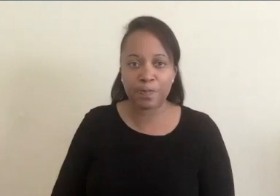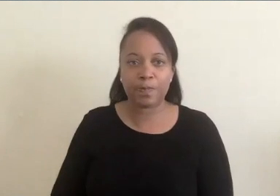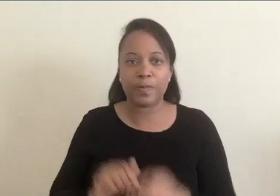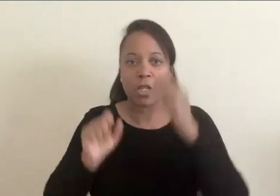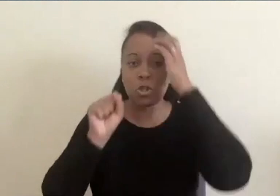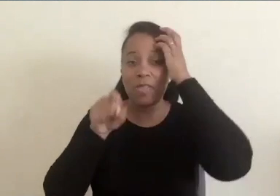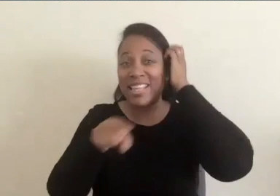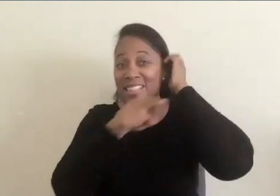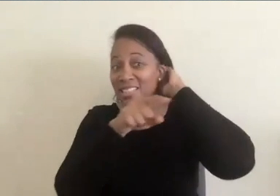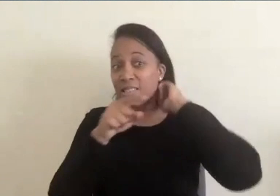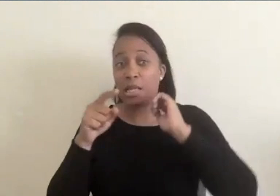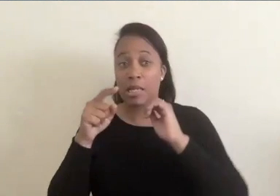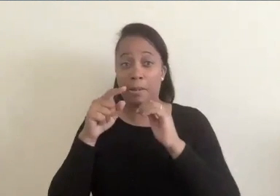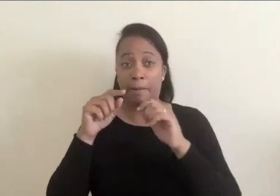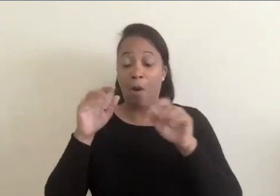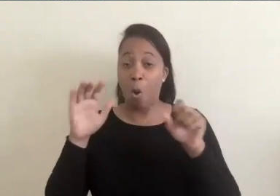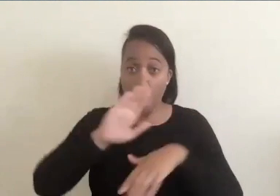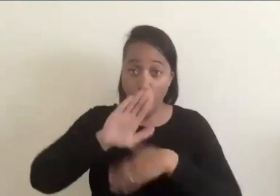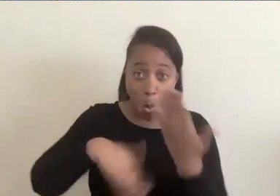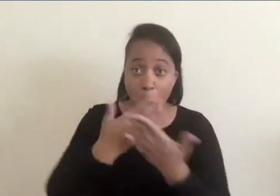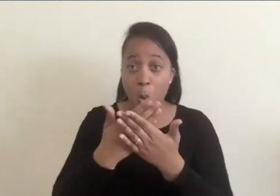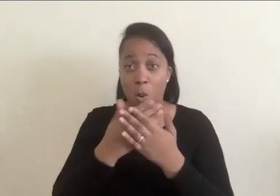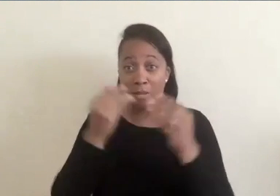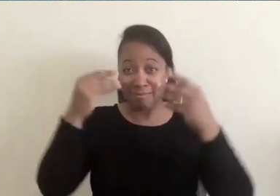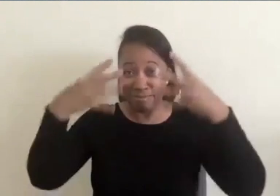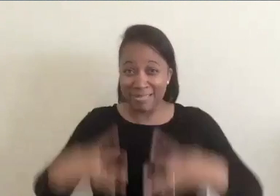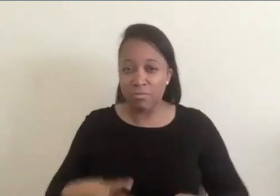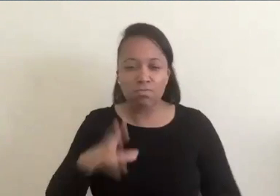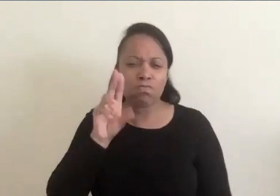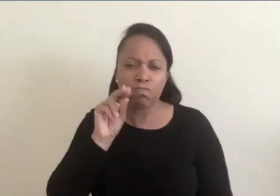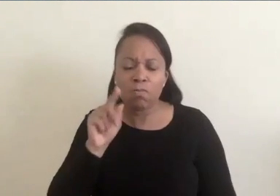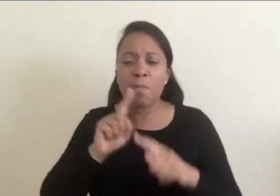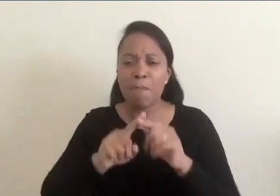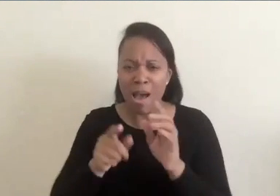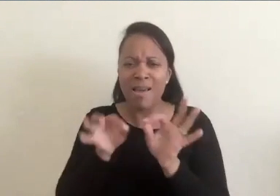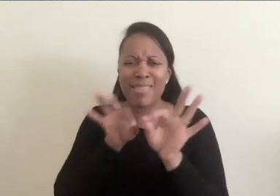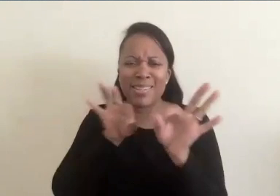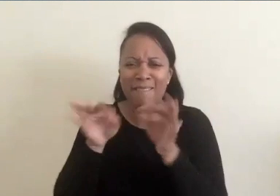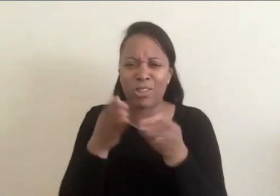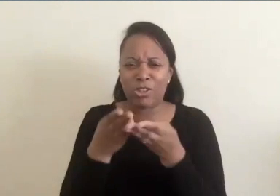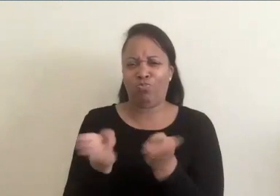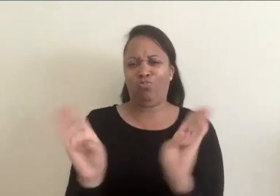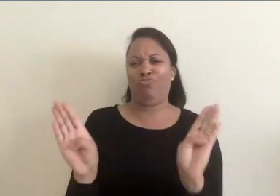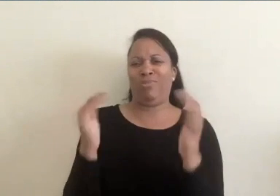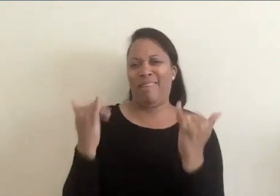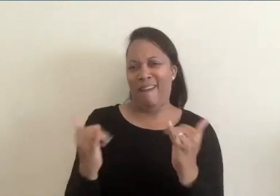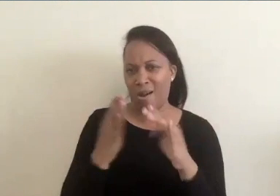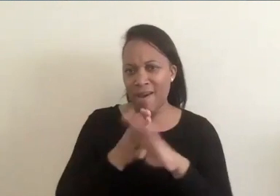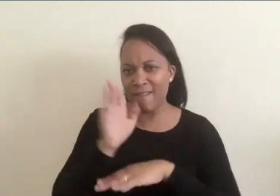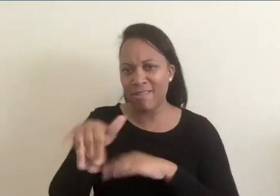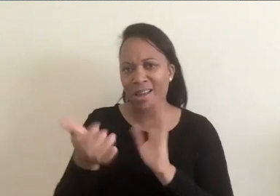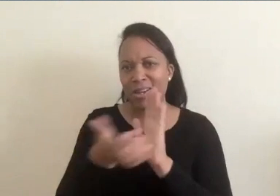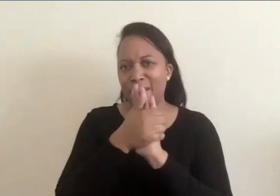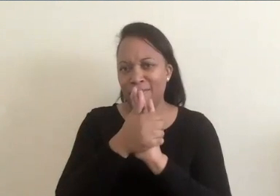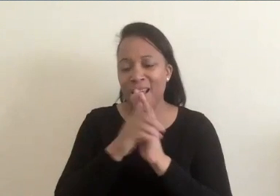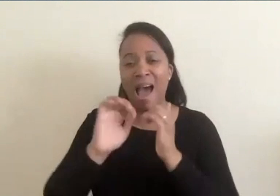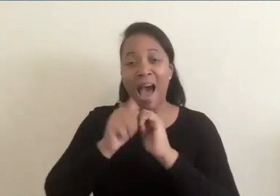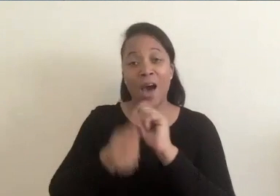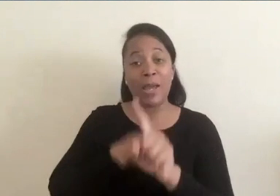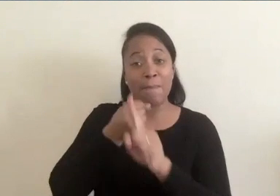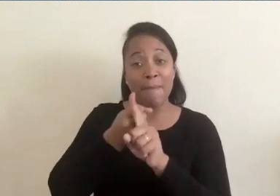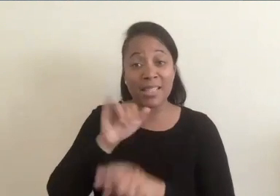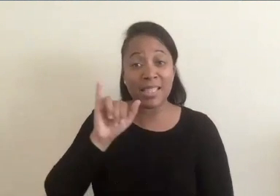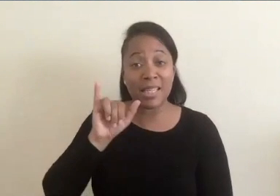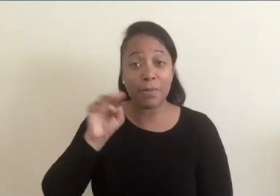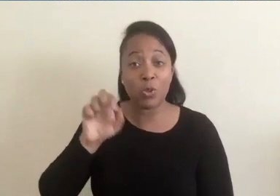this is not an exclusive list, but they expanded the definition to include the effect on your immune